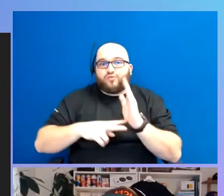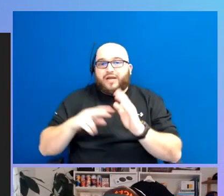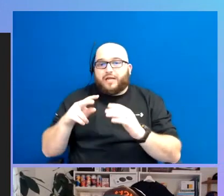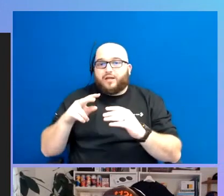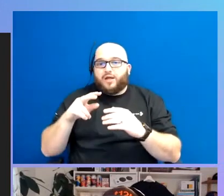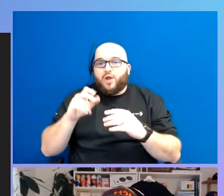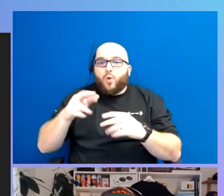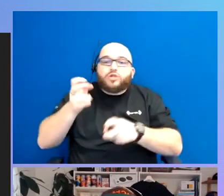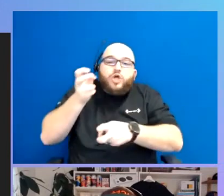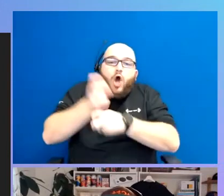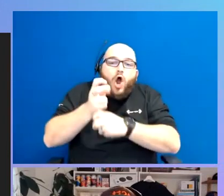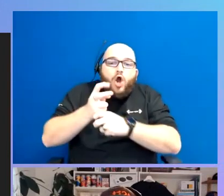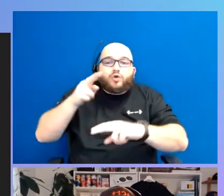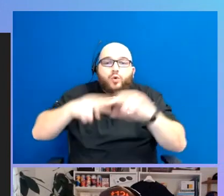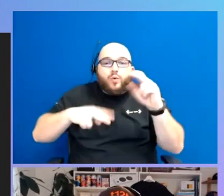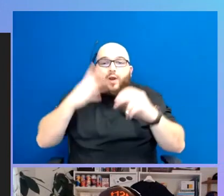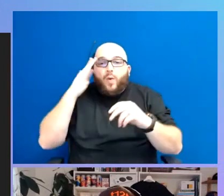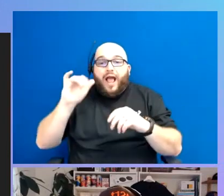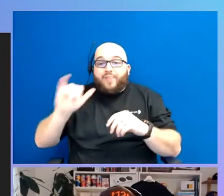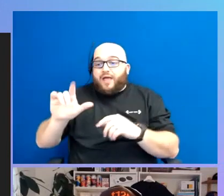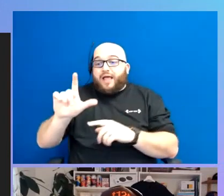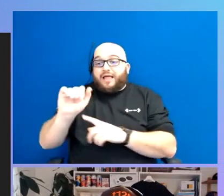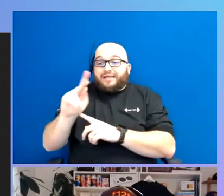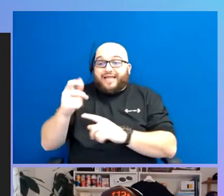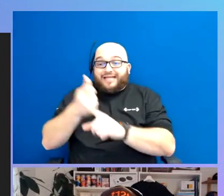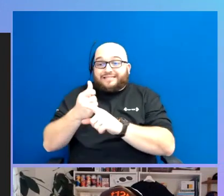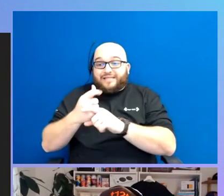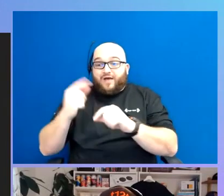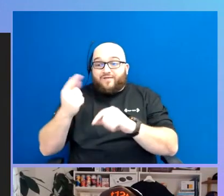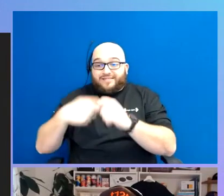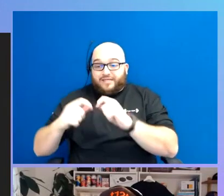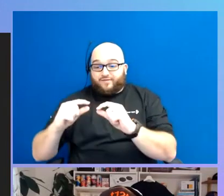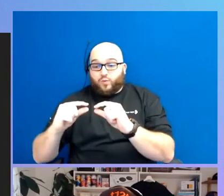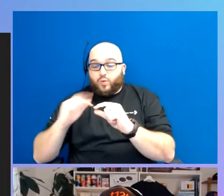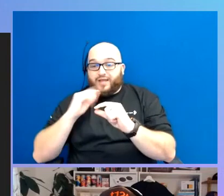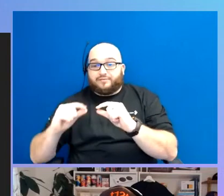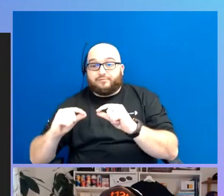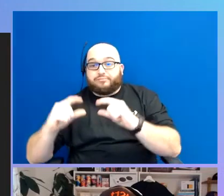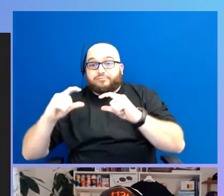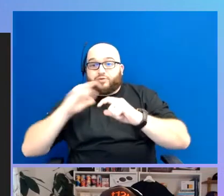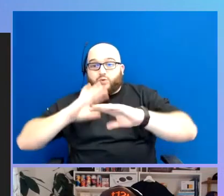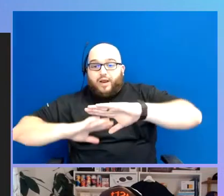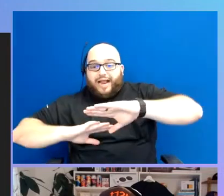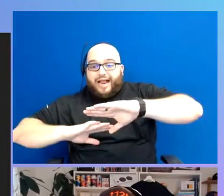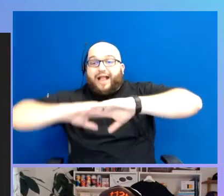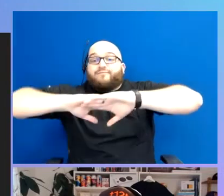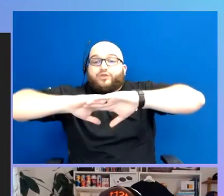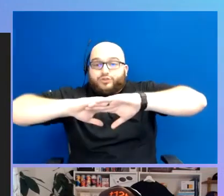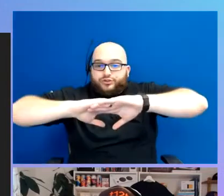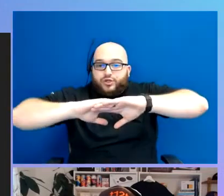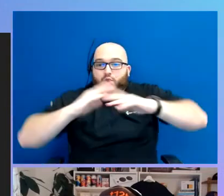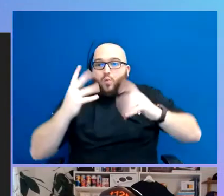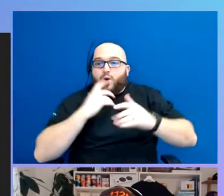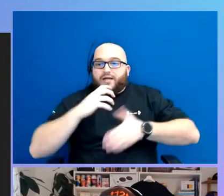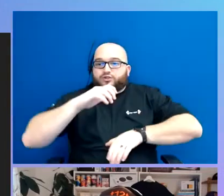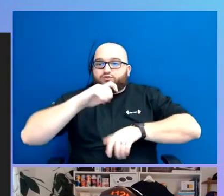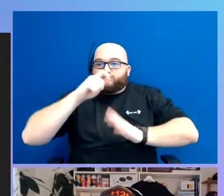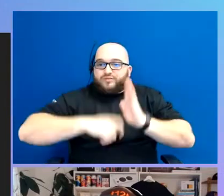read. And an addition on the right-hand side here is that there's